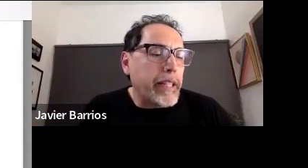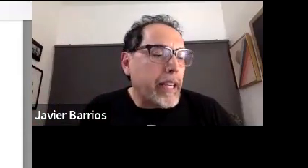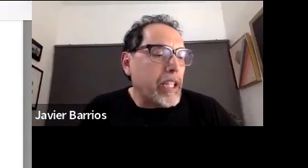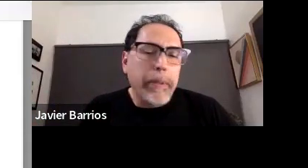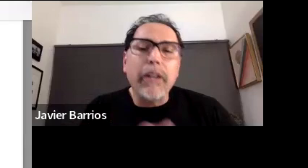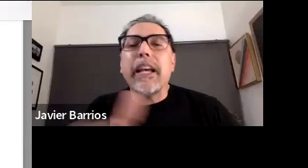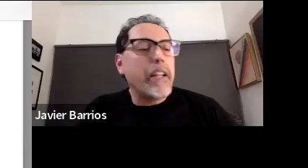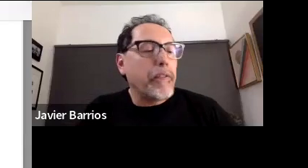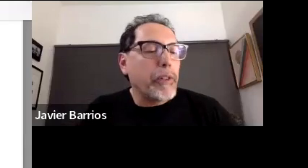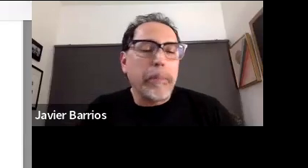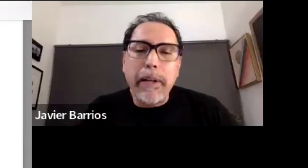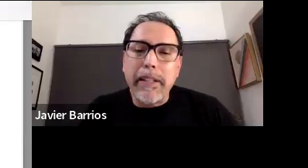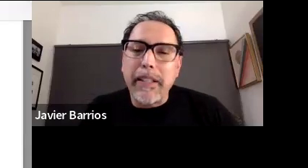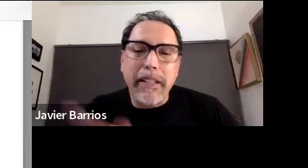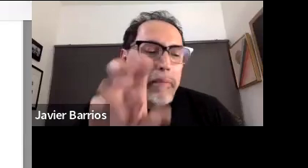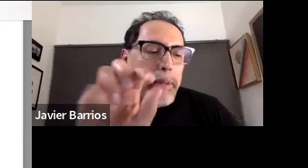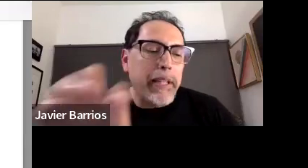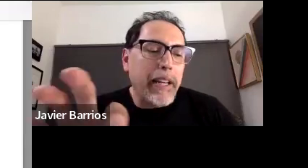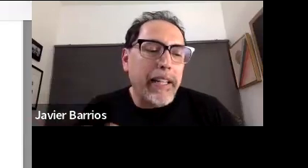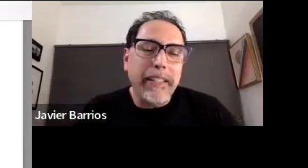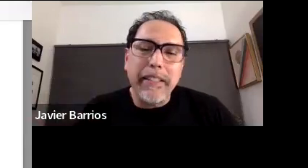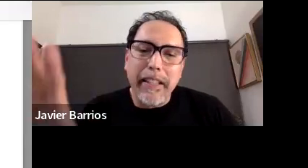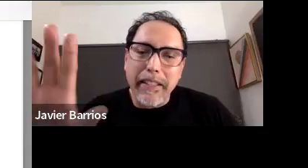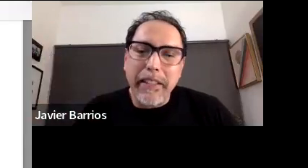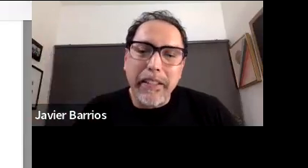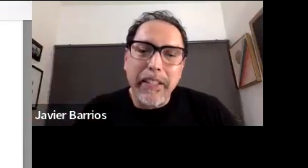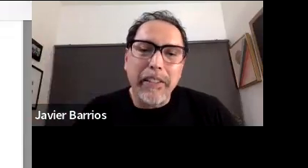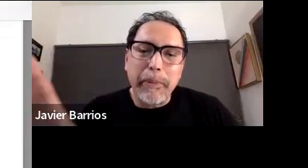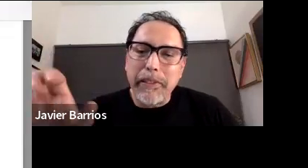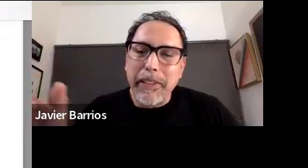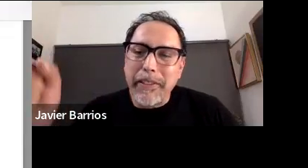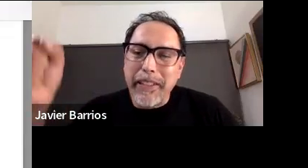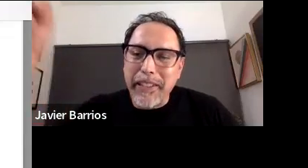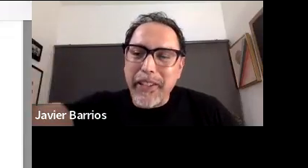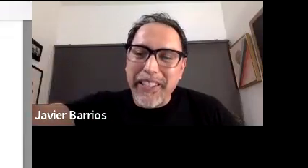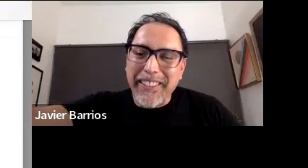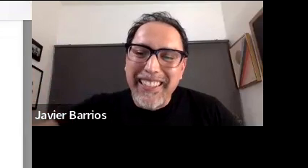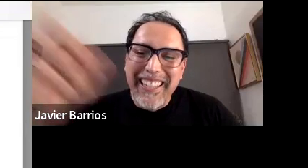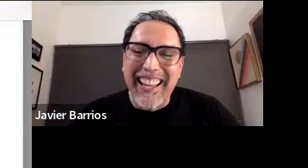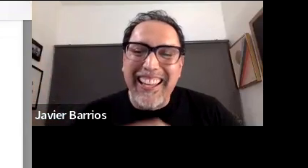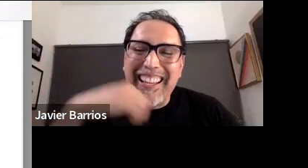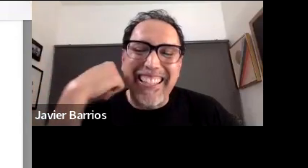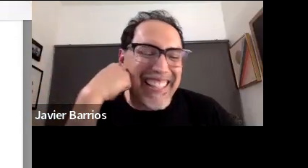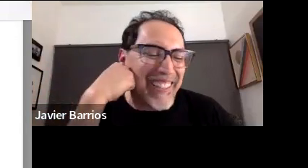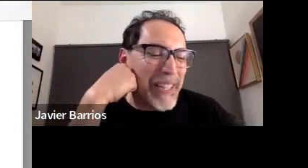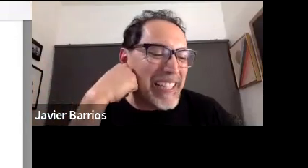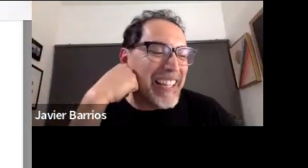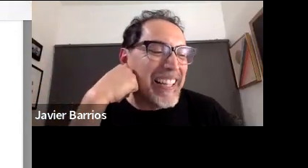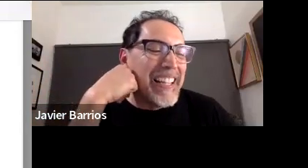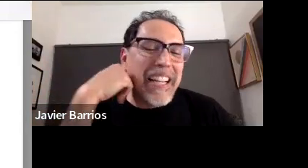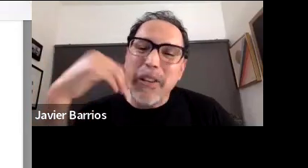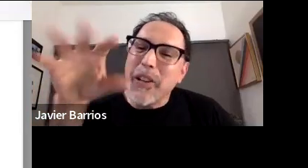you talk a little bit? Oh yeah, and then of course the button on it is the salesperson going, "Here you go, killer."